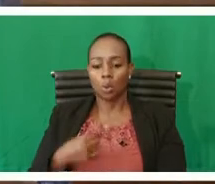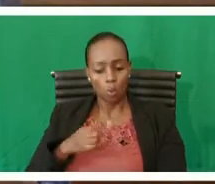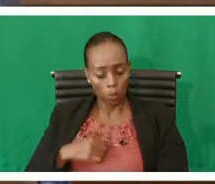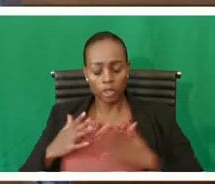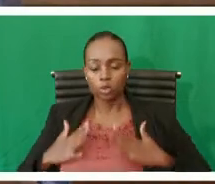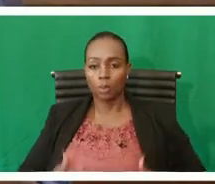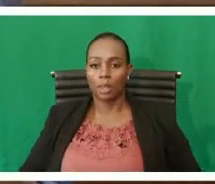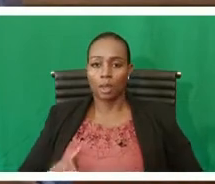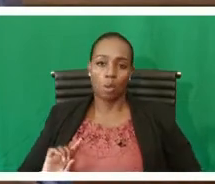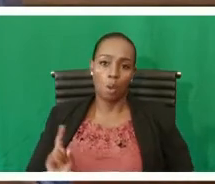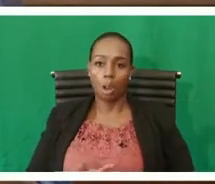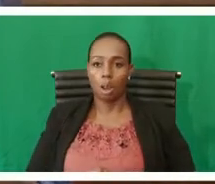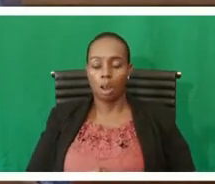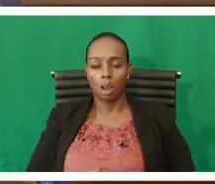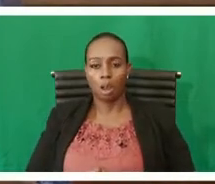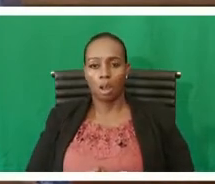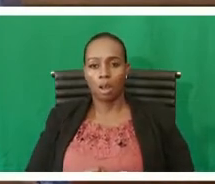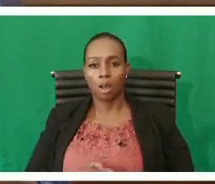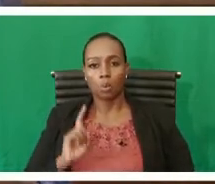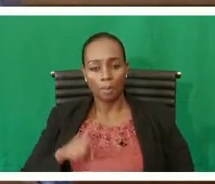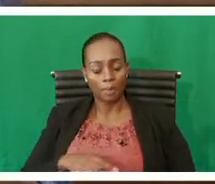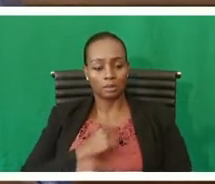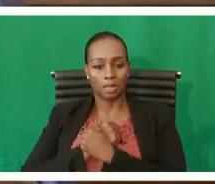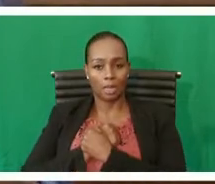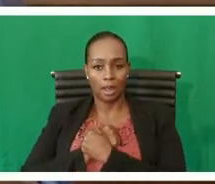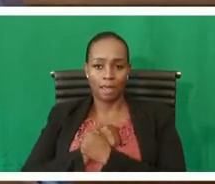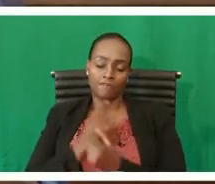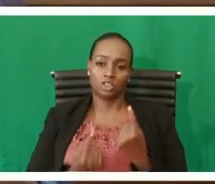us. We must learn to love each other.